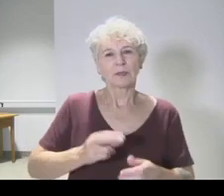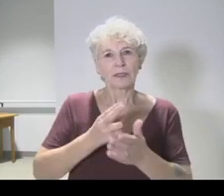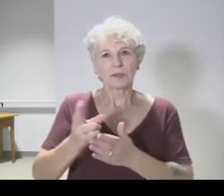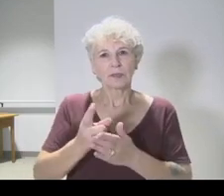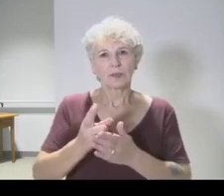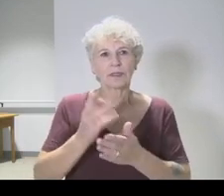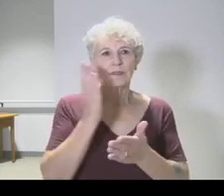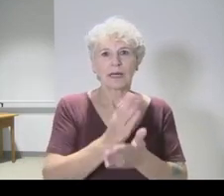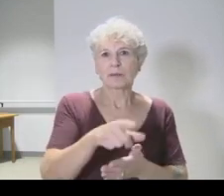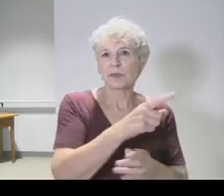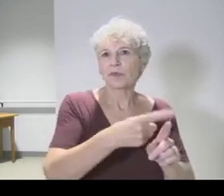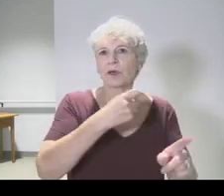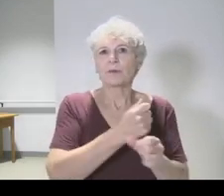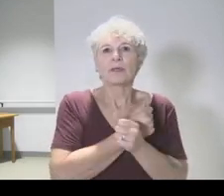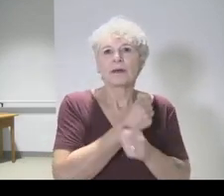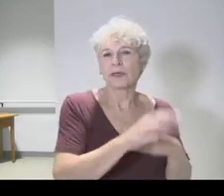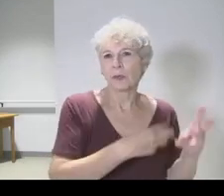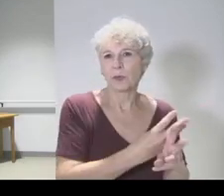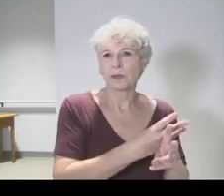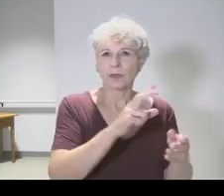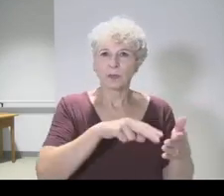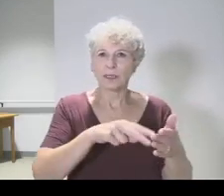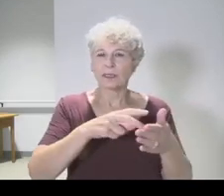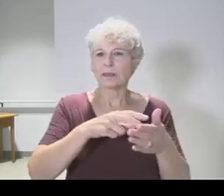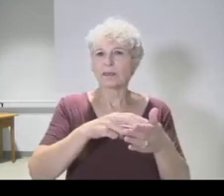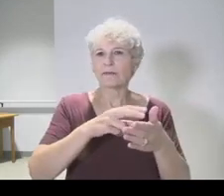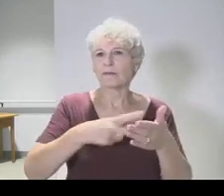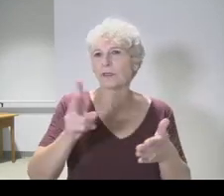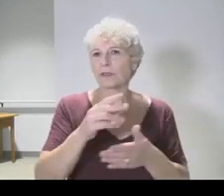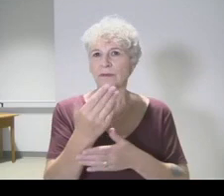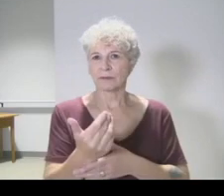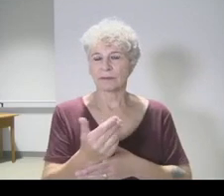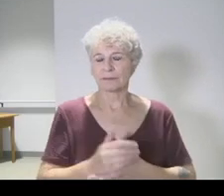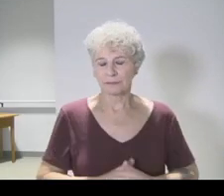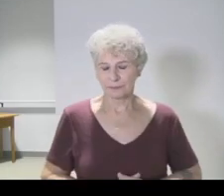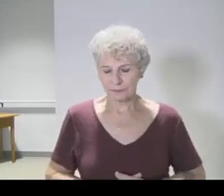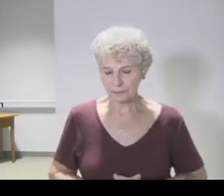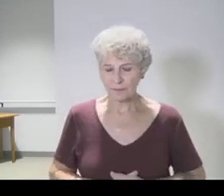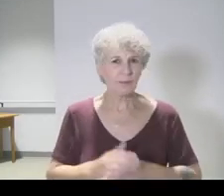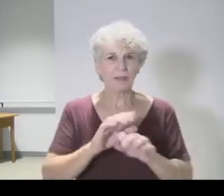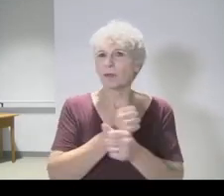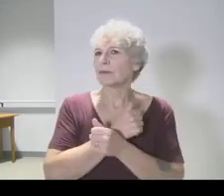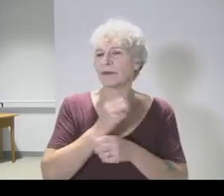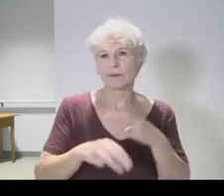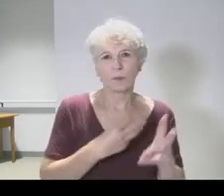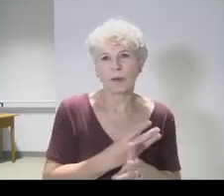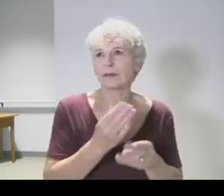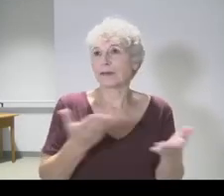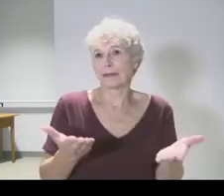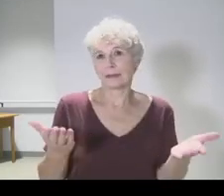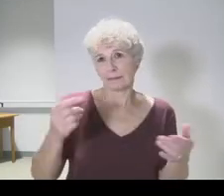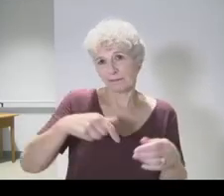world. Please read starting at verse 15 with me. Do not love the world or the things in the